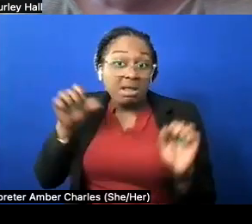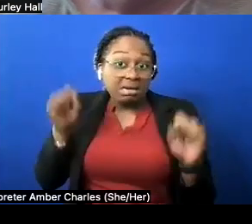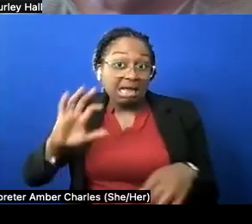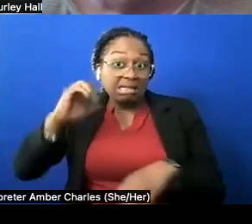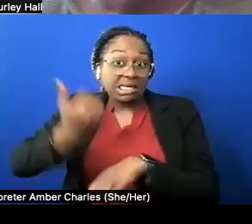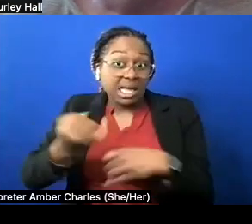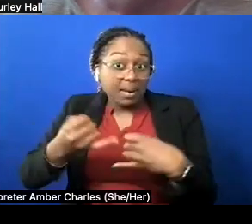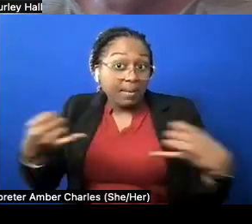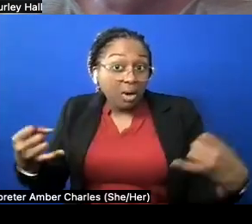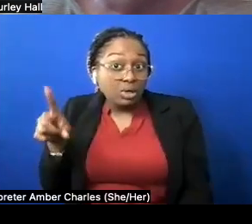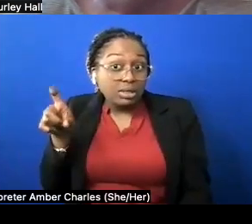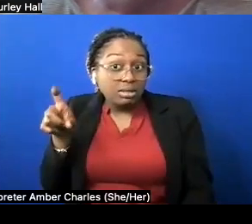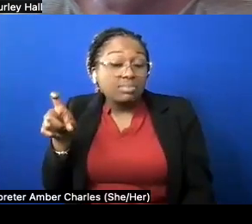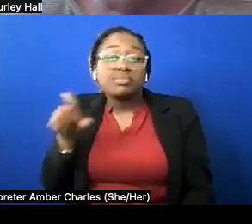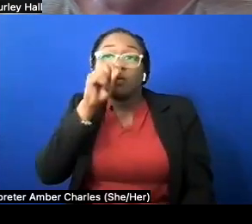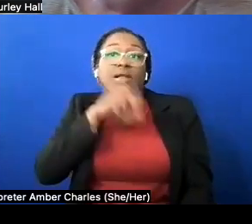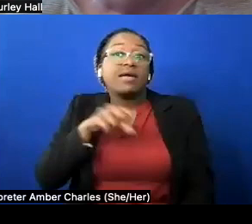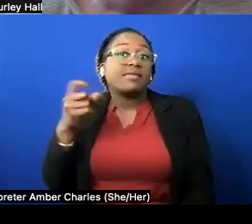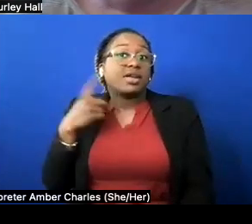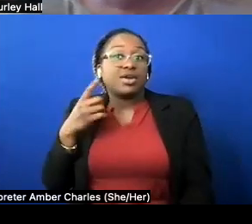Kimberly, I'd love to hear your answer first.